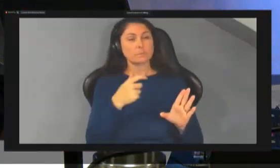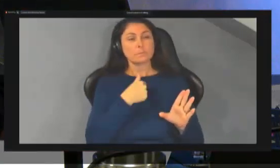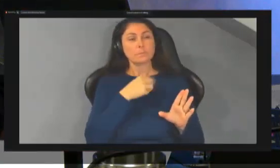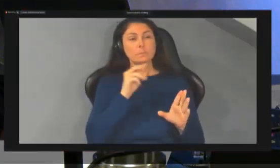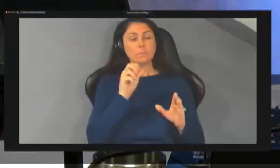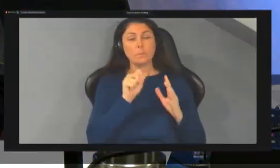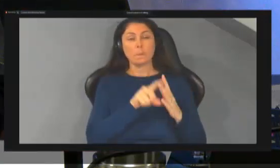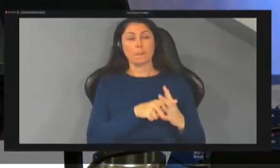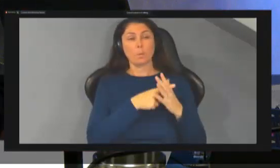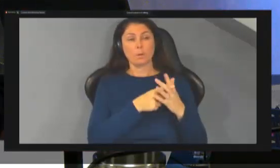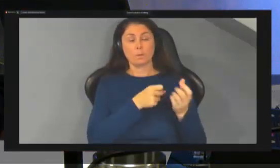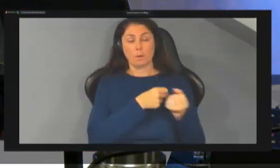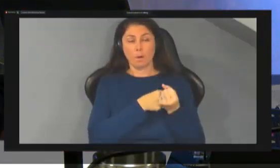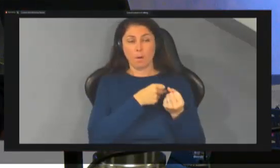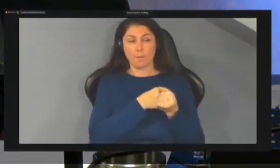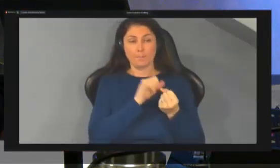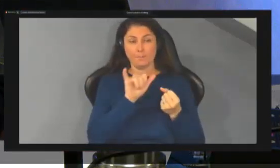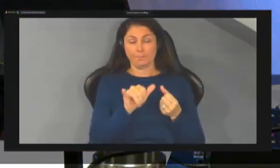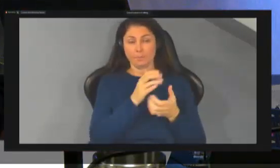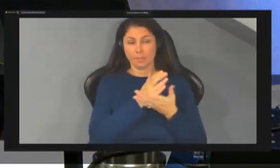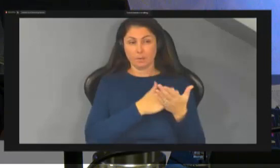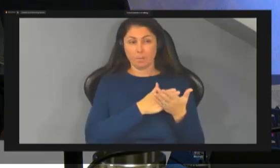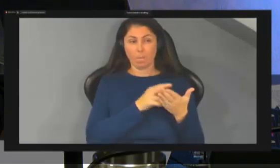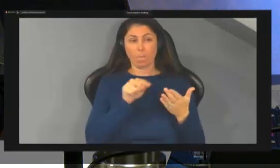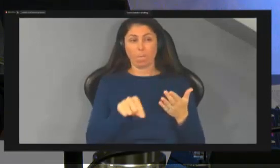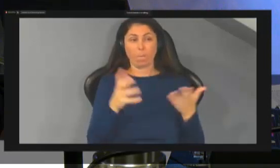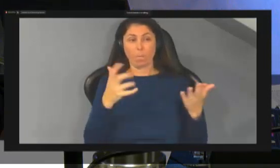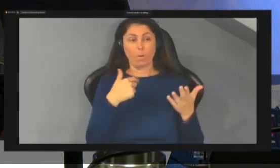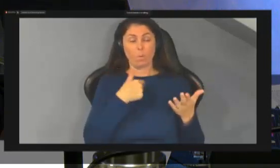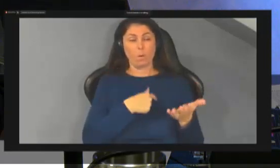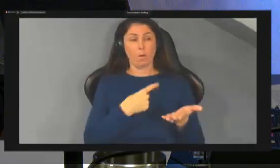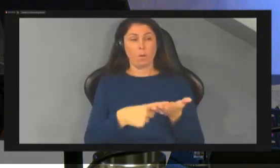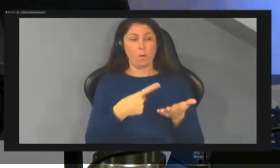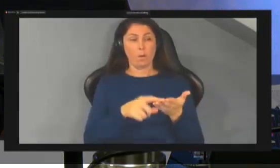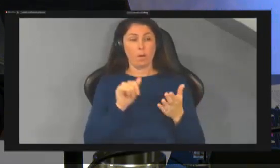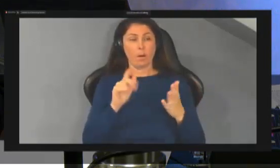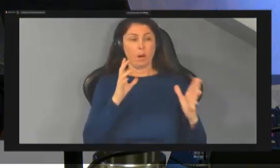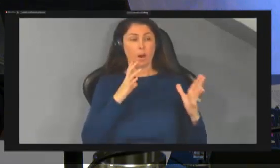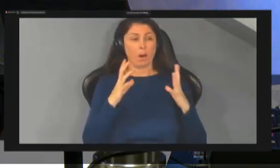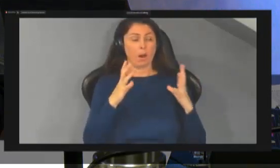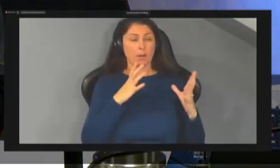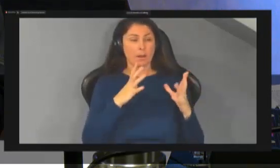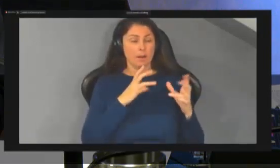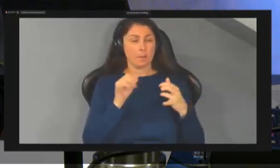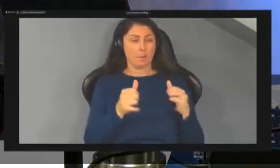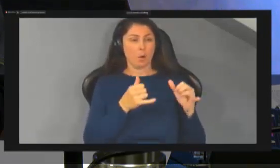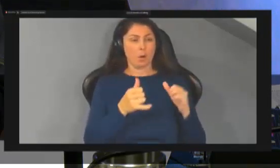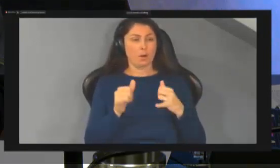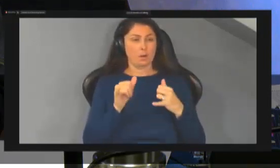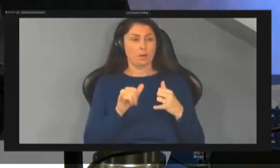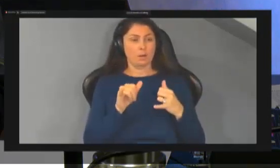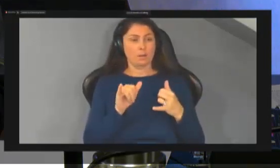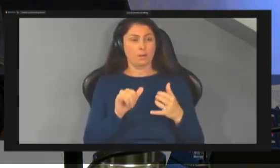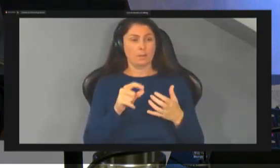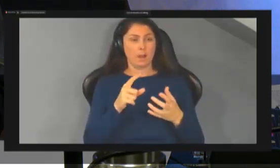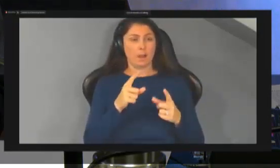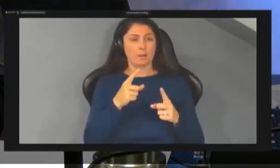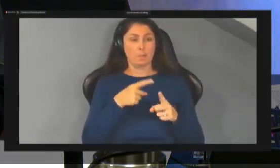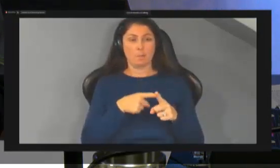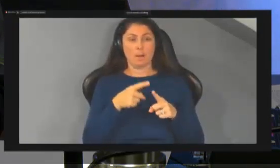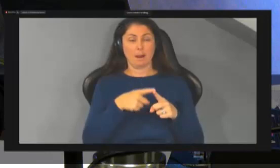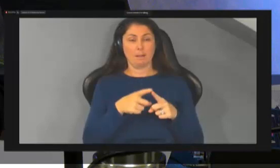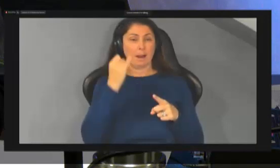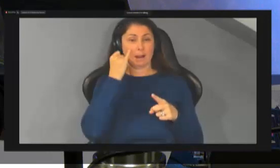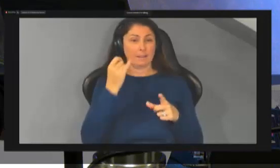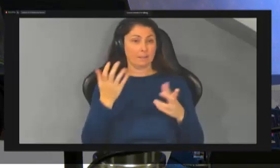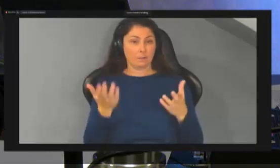this particular piece. This is what we spoke about at the holiday party, Councilwoman. The main idea here is if